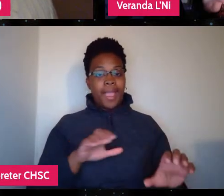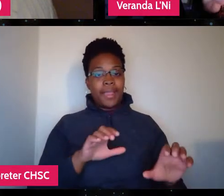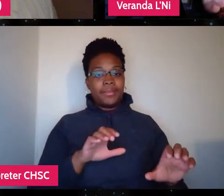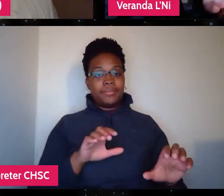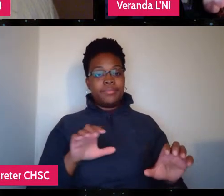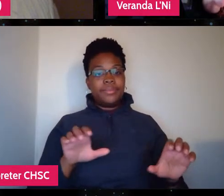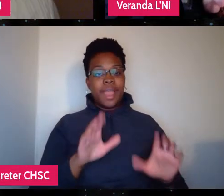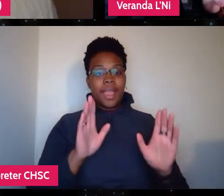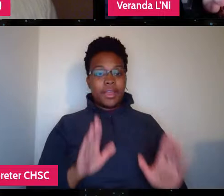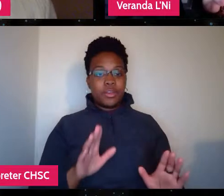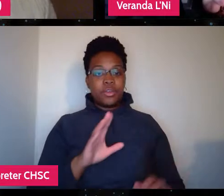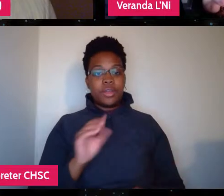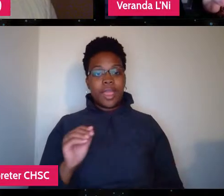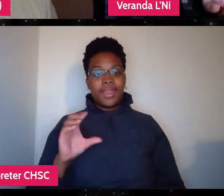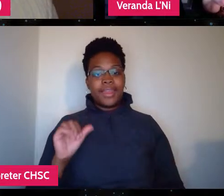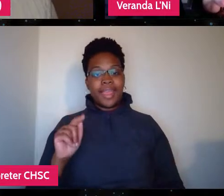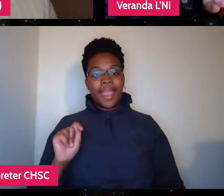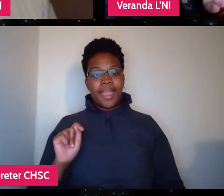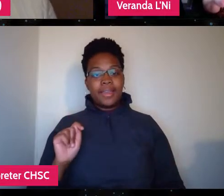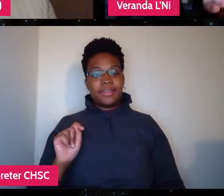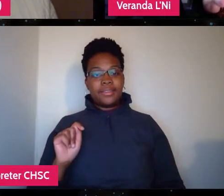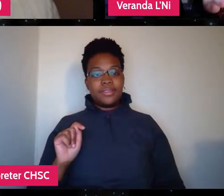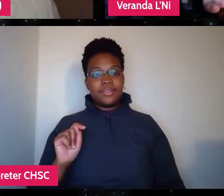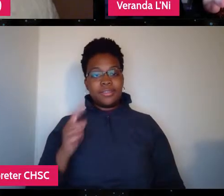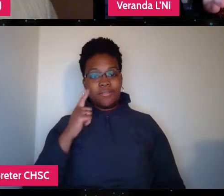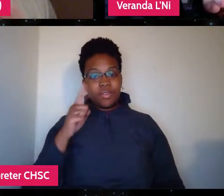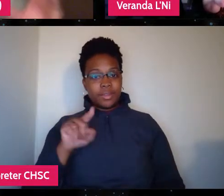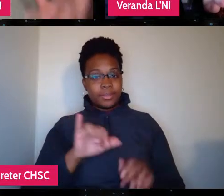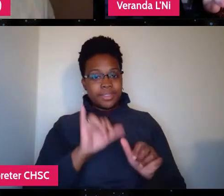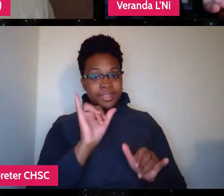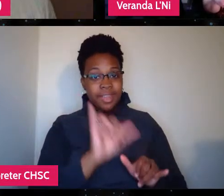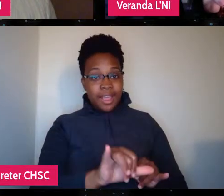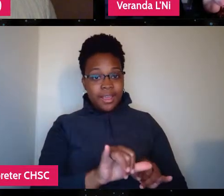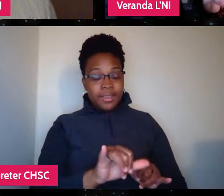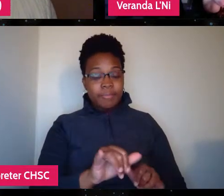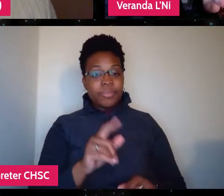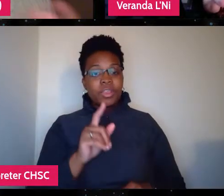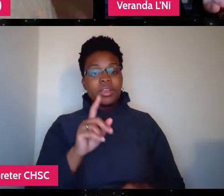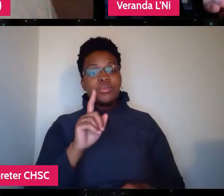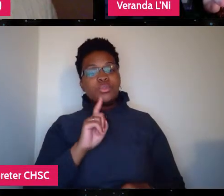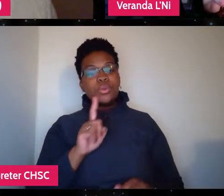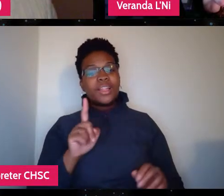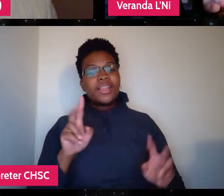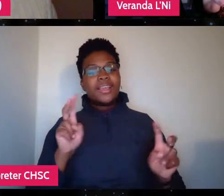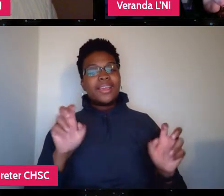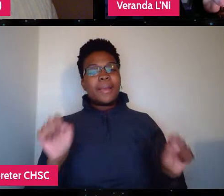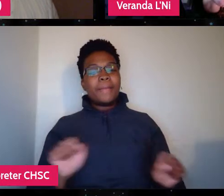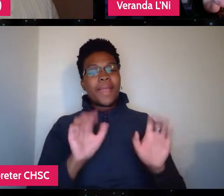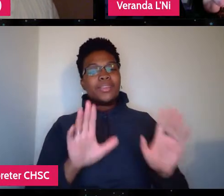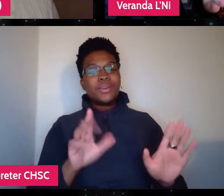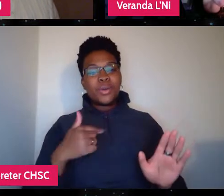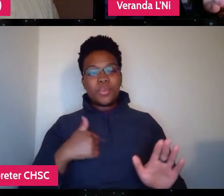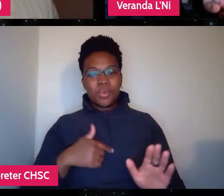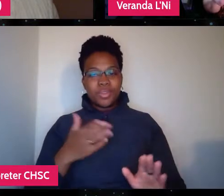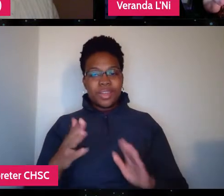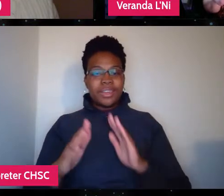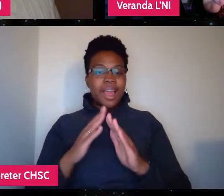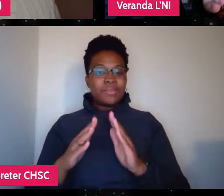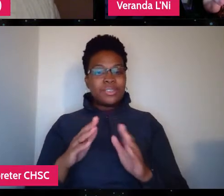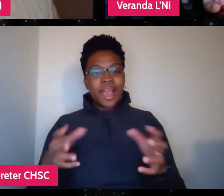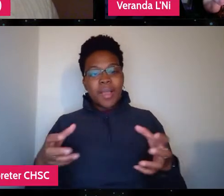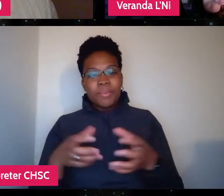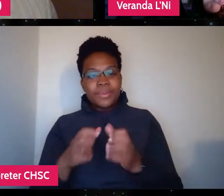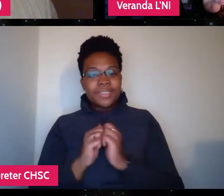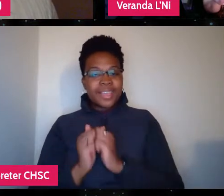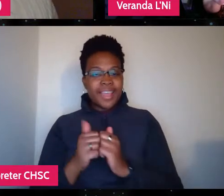to stay in, you know. But it was really magical because we were all kind of downtown and we were all together, and we